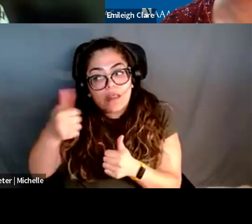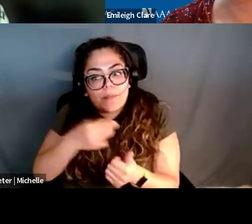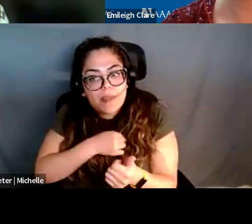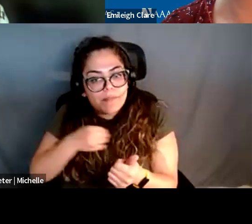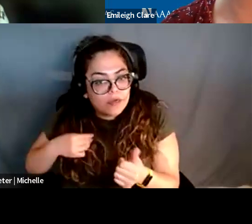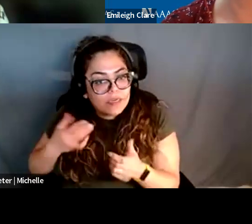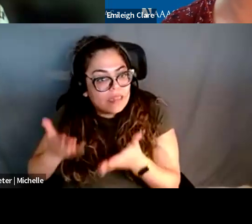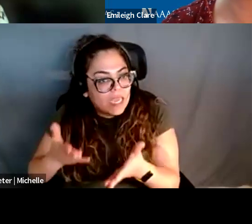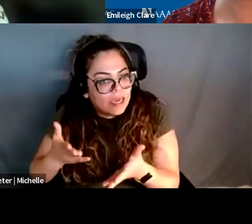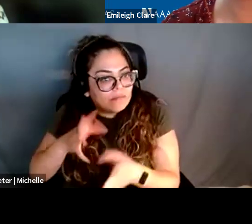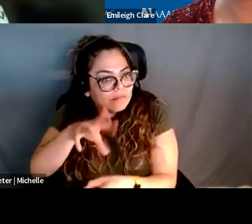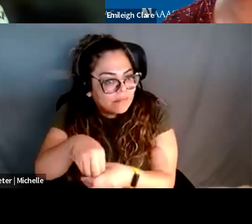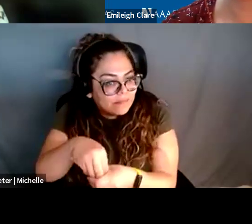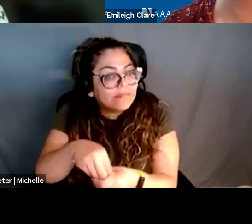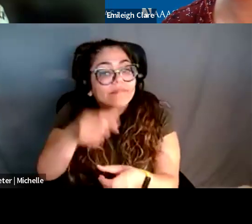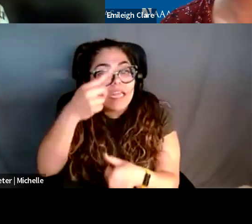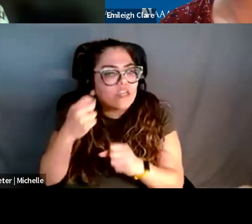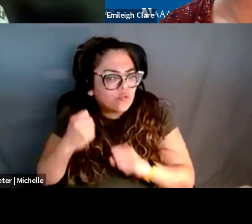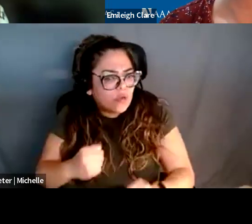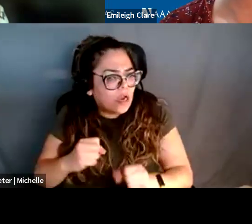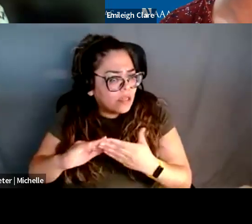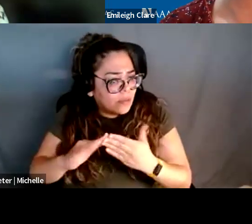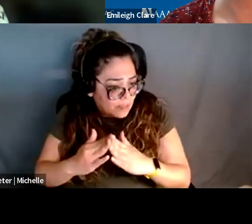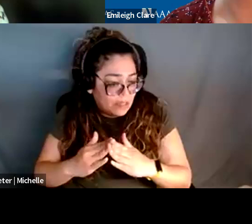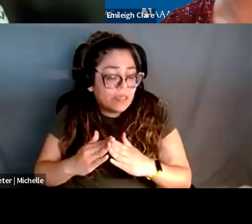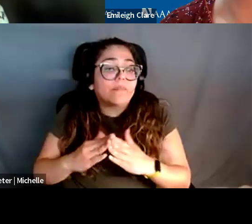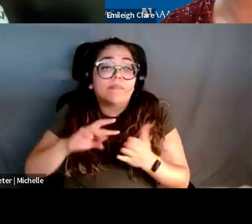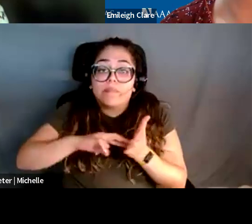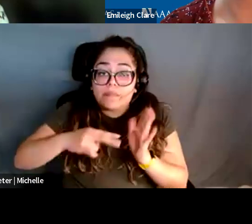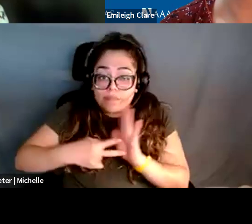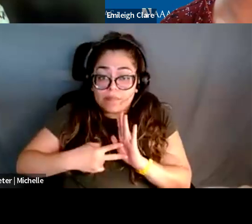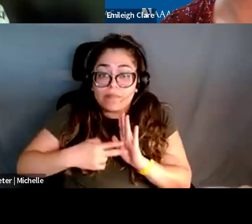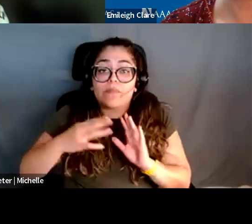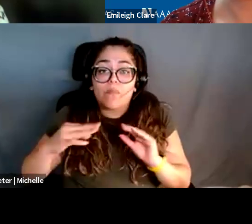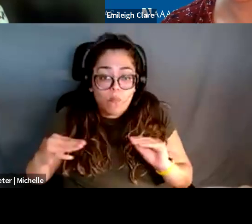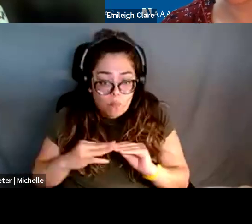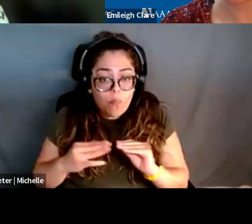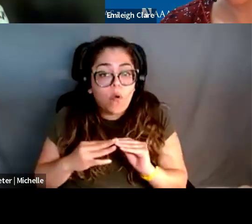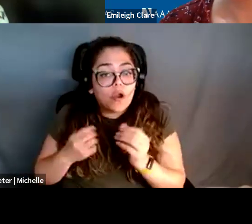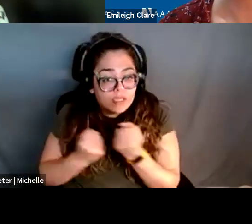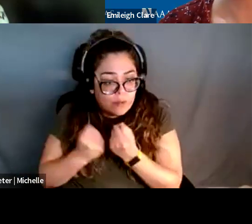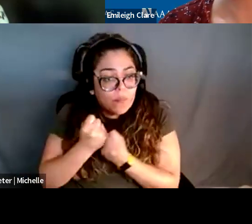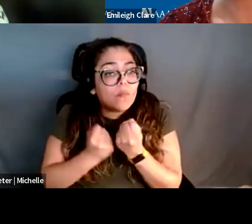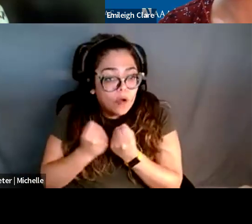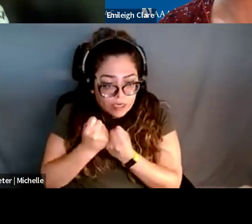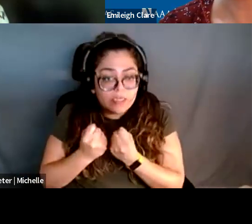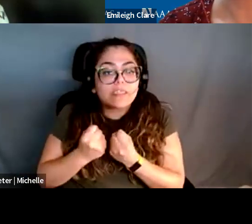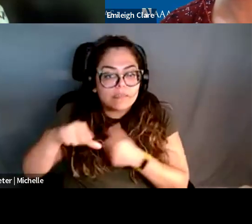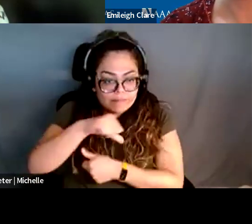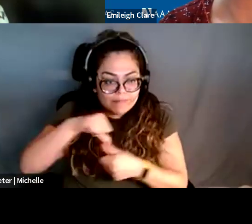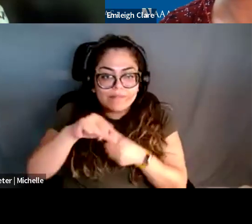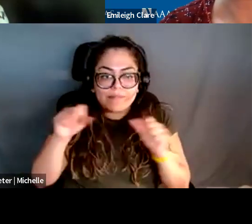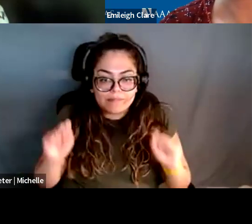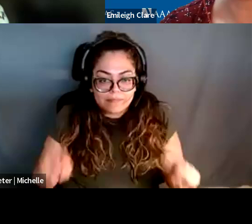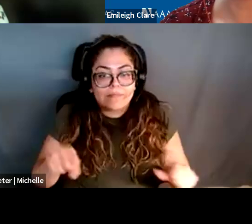there to pitch in, because the stronger the community is, the more that we can all support one another. So yeah,